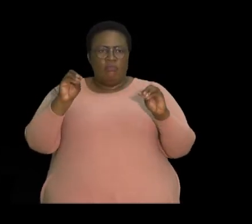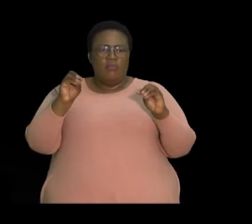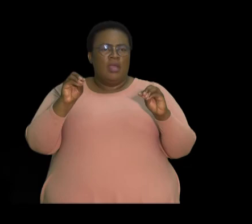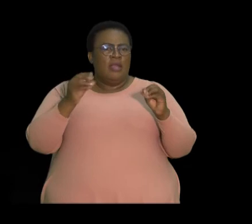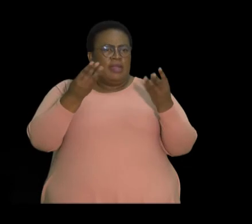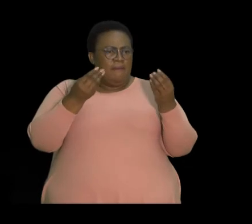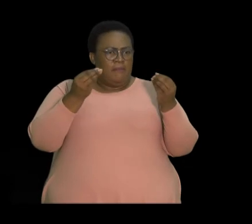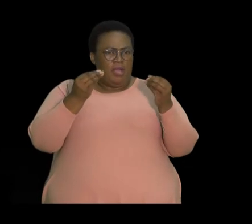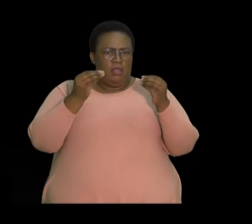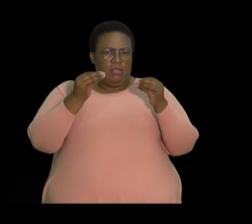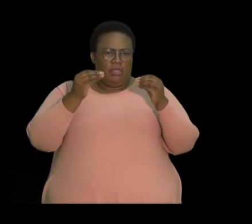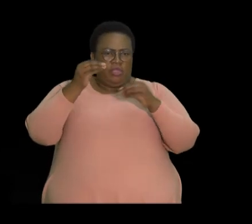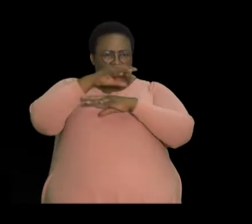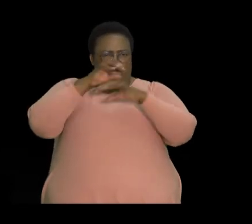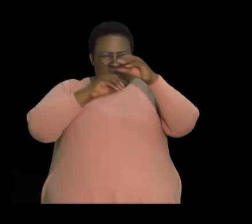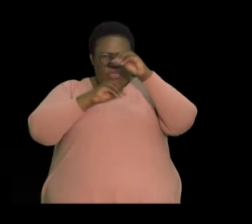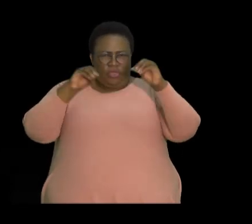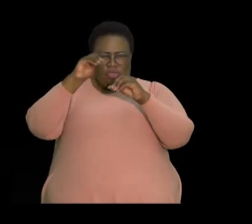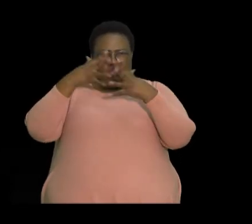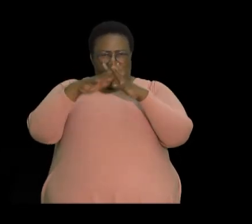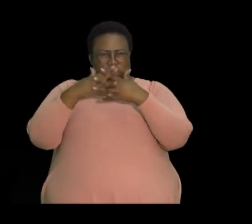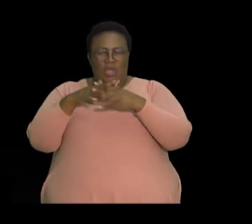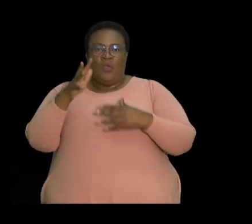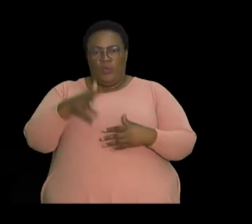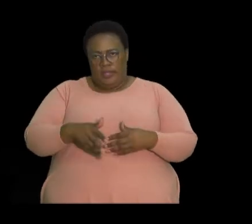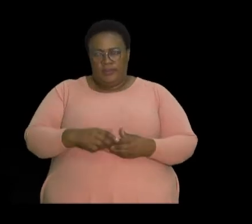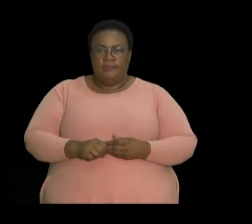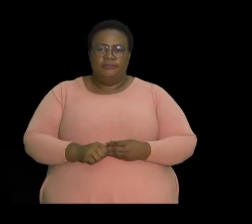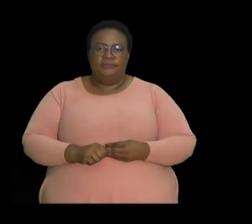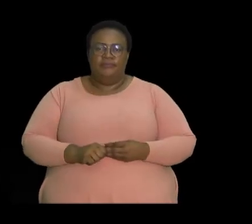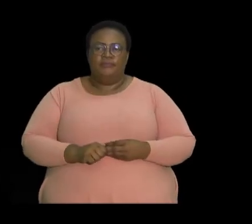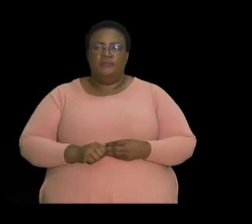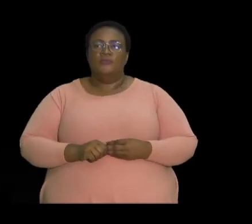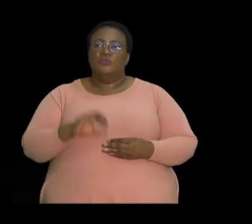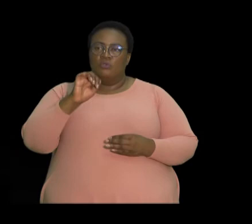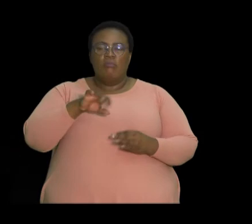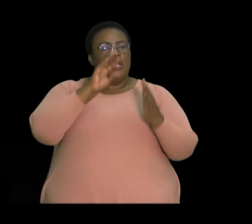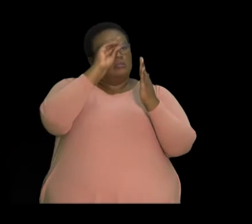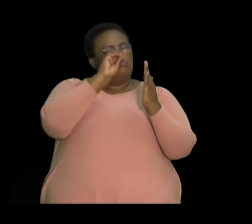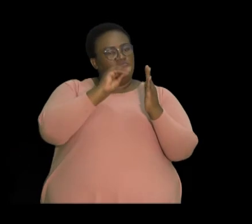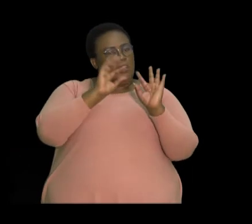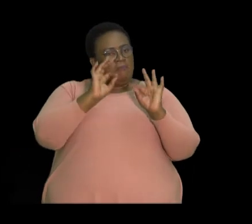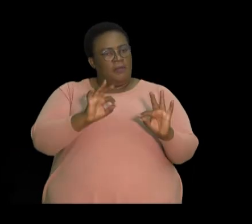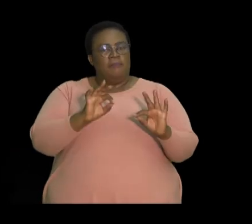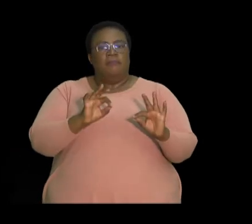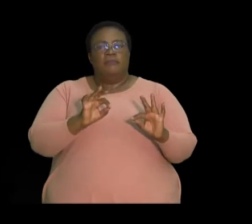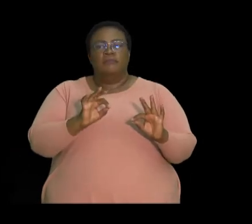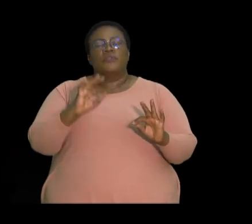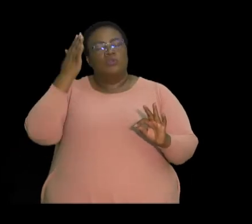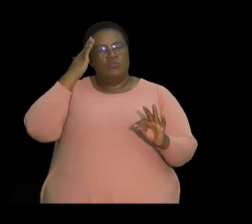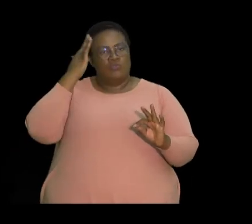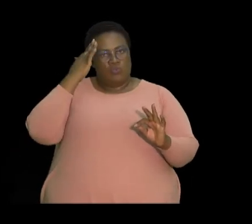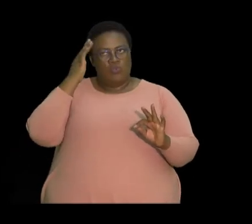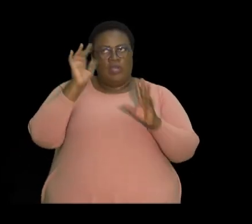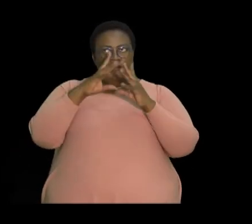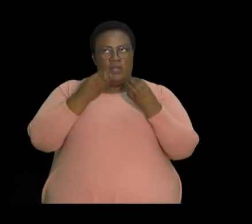certain values when you are thinking just, I will just wing it and I will just substitute. Just try to write down